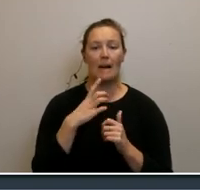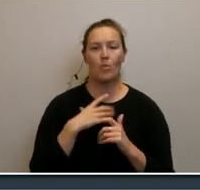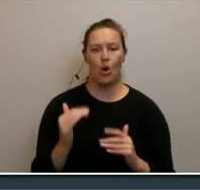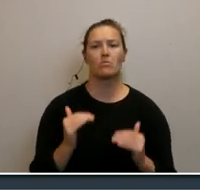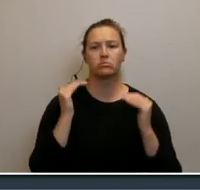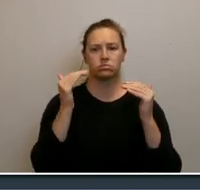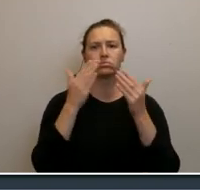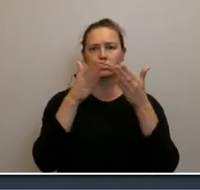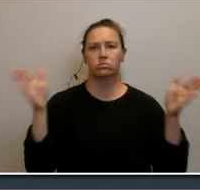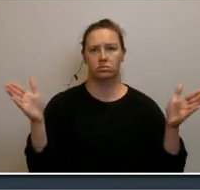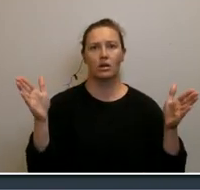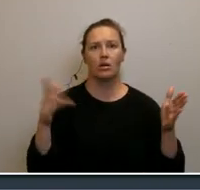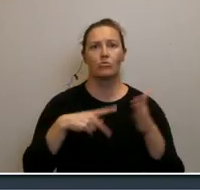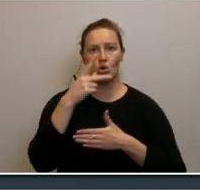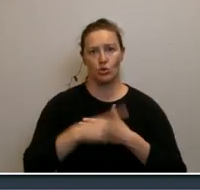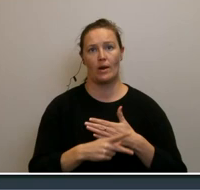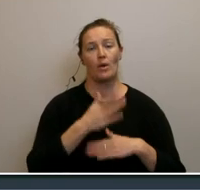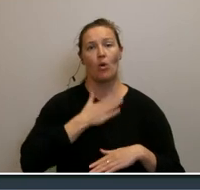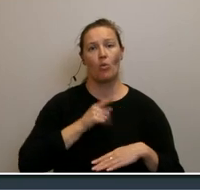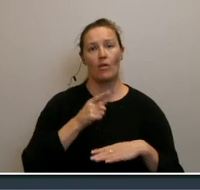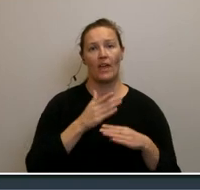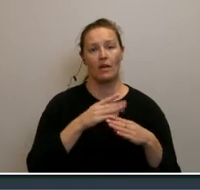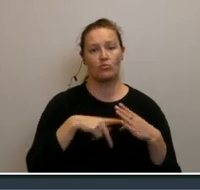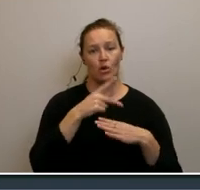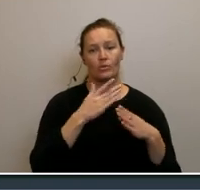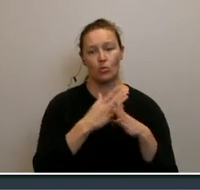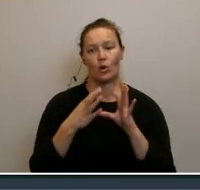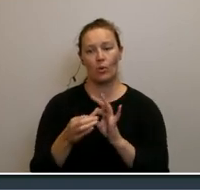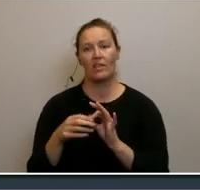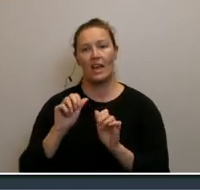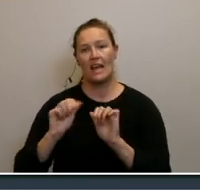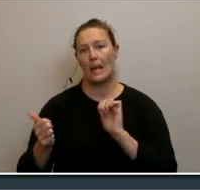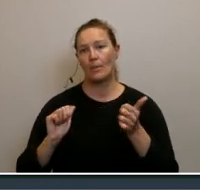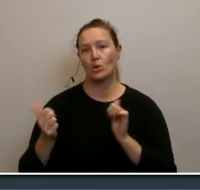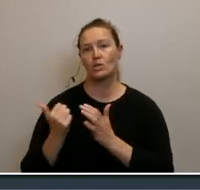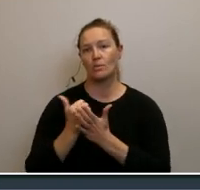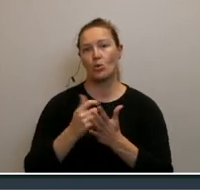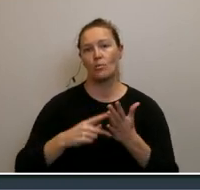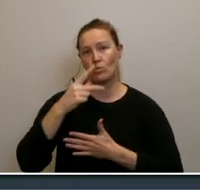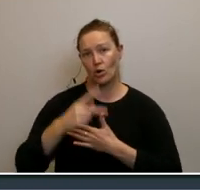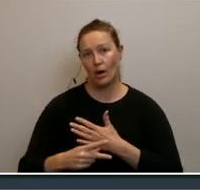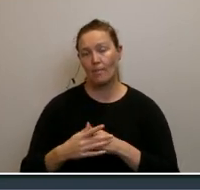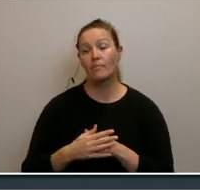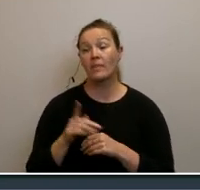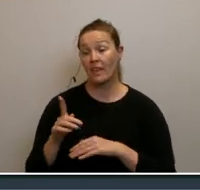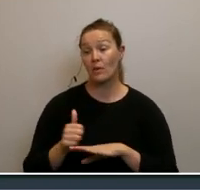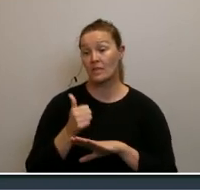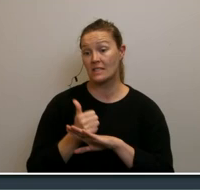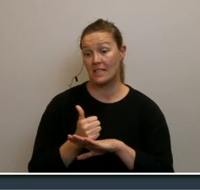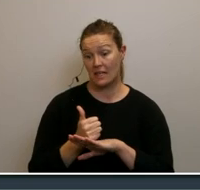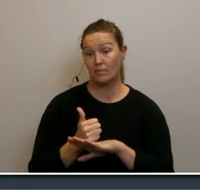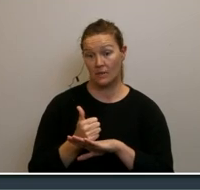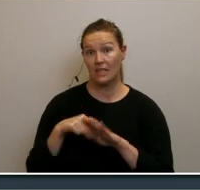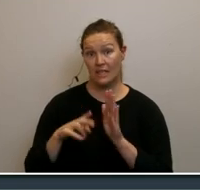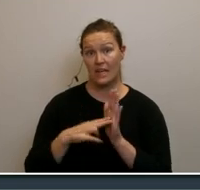program. We'd like this program to work in close partnership with the Neighbourhood Support Program, which incidentally was brought to Napier by the Pilot